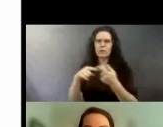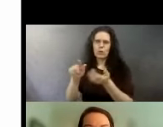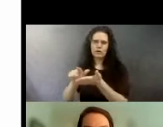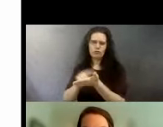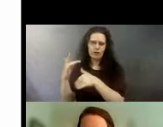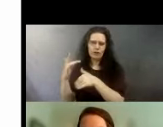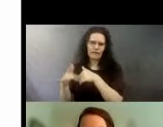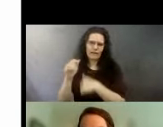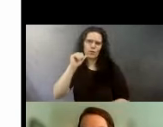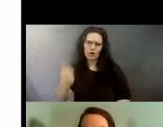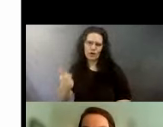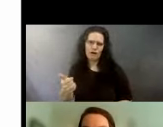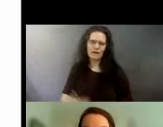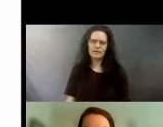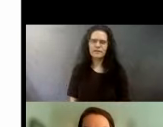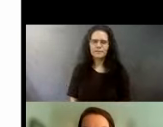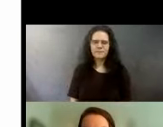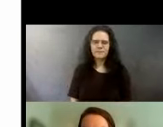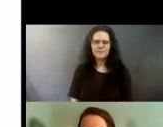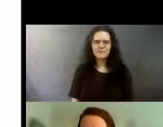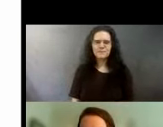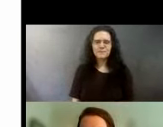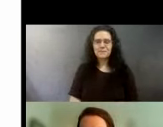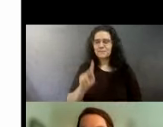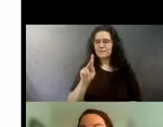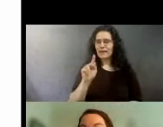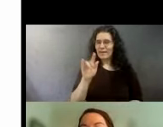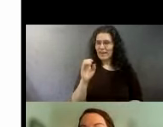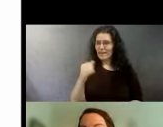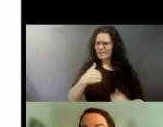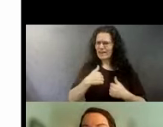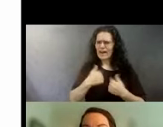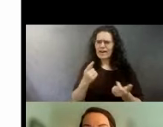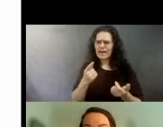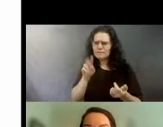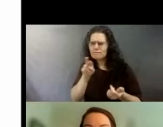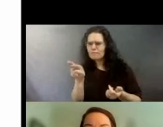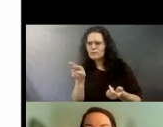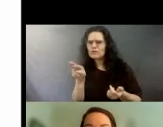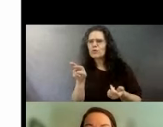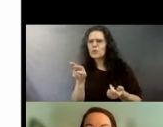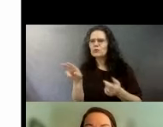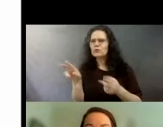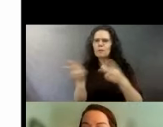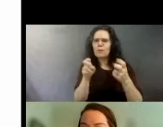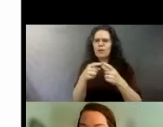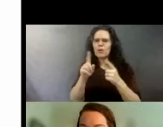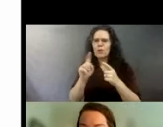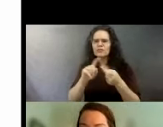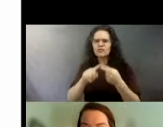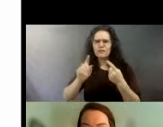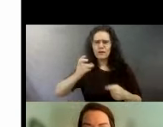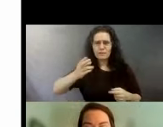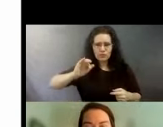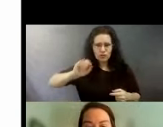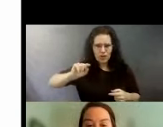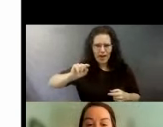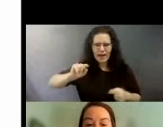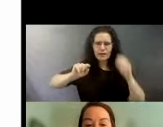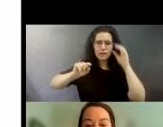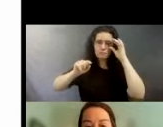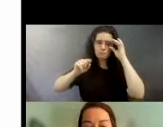I'm going to sort of just use my prerogative and jump in because I think there's a relevant question here in the chat box. But if you have any thoughts